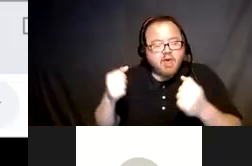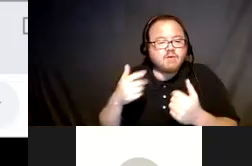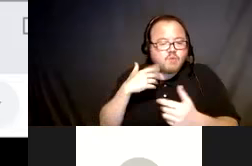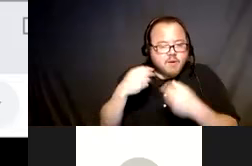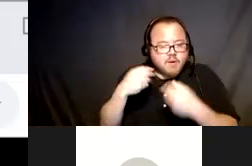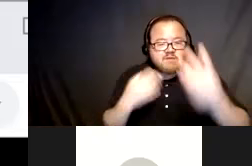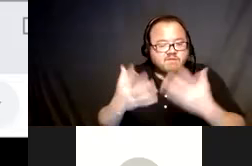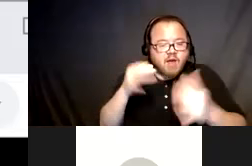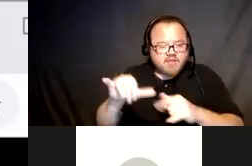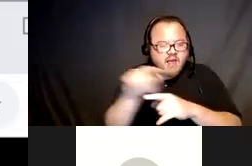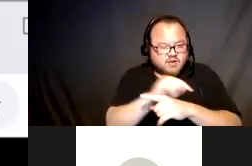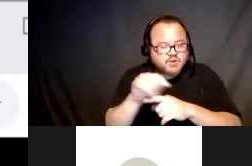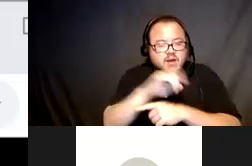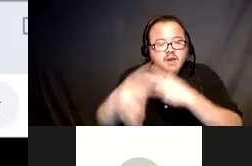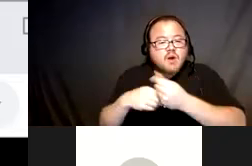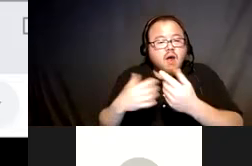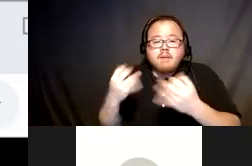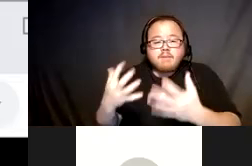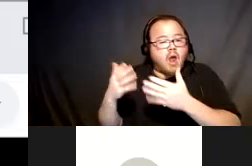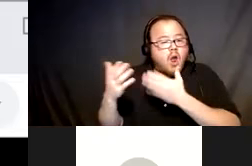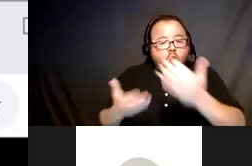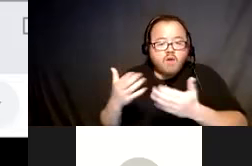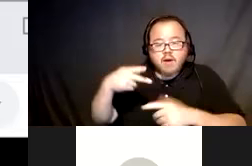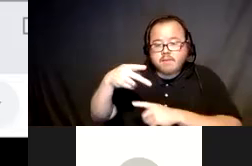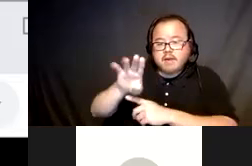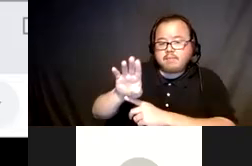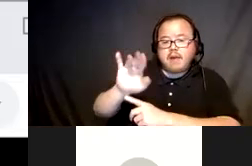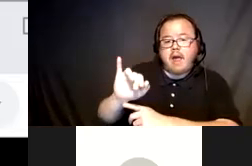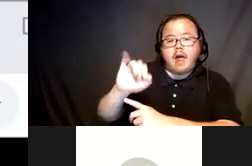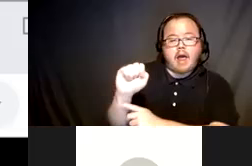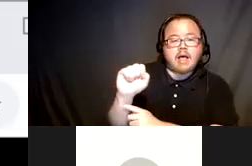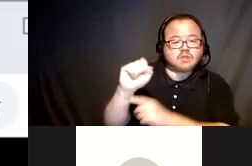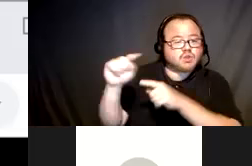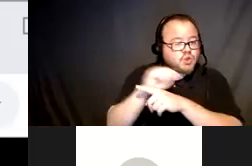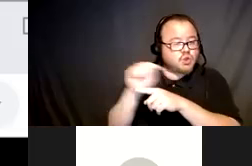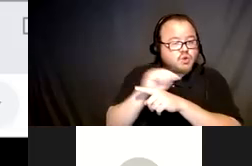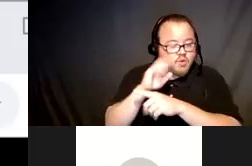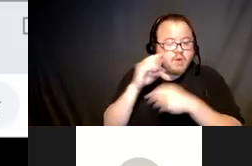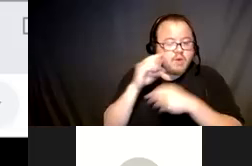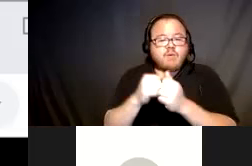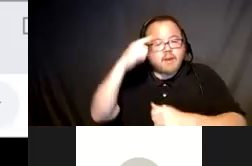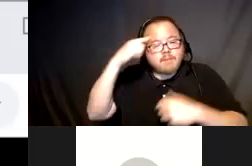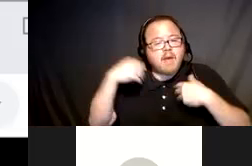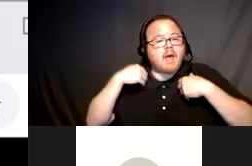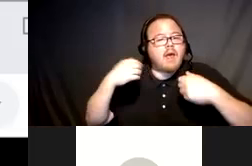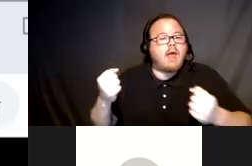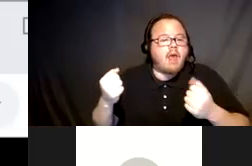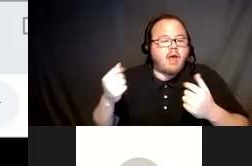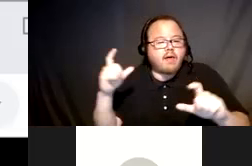trainings. In addition, many of our offerings, such as our PBIS trainings, were provided with a mental health